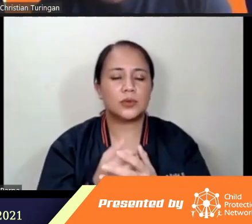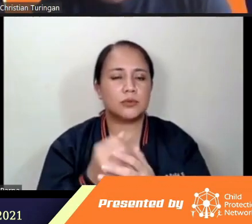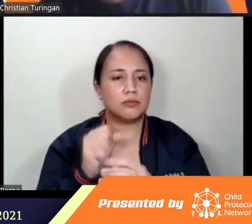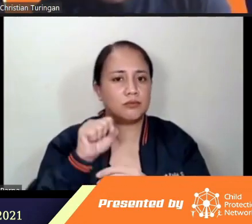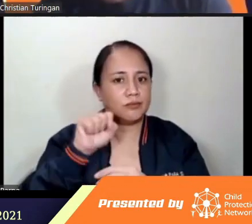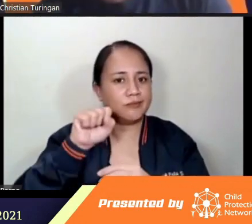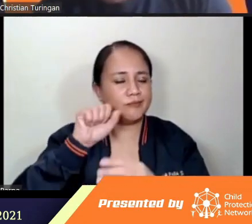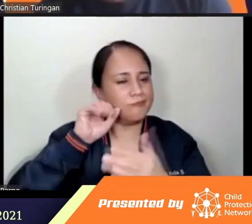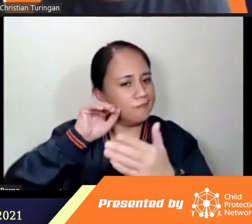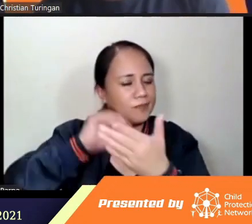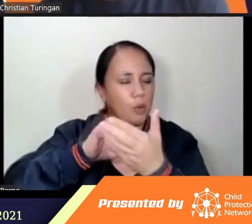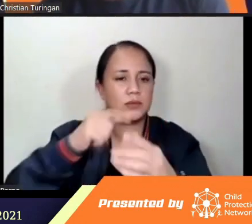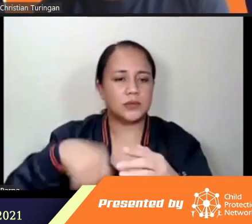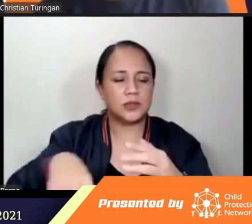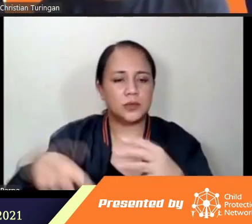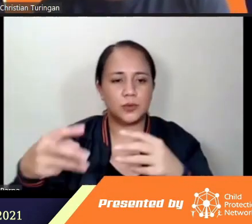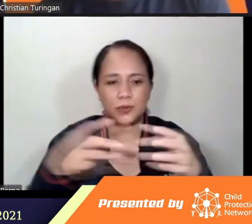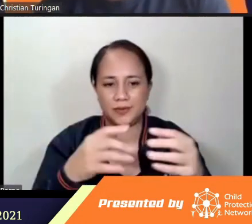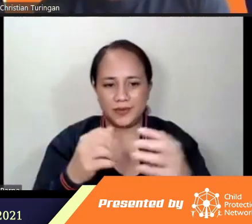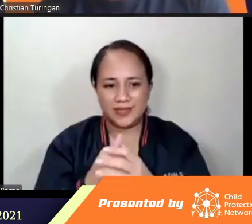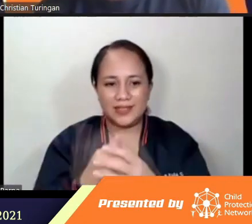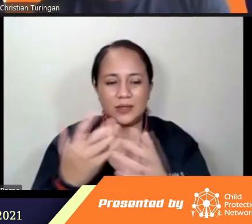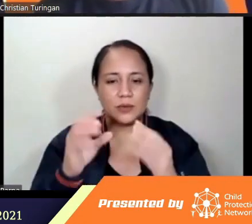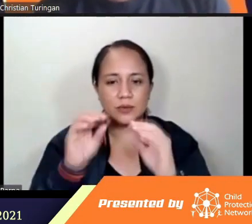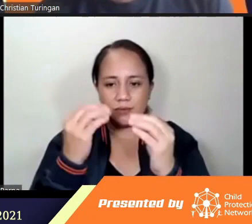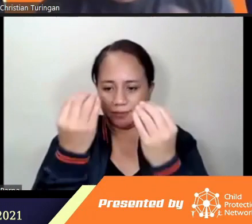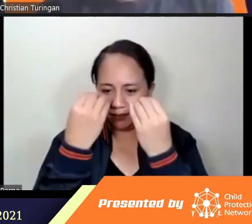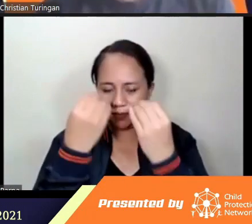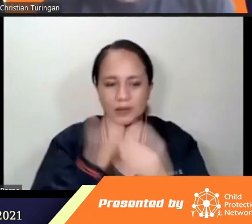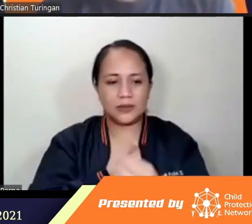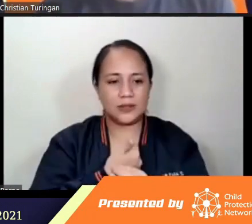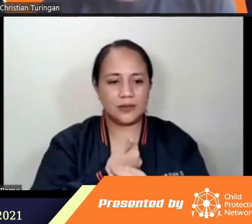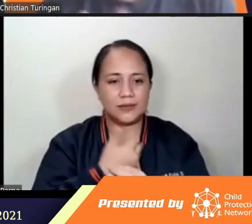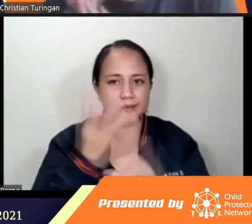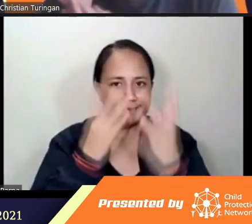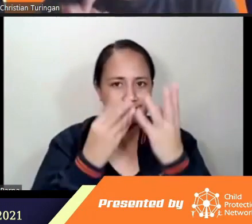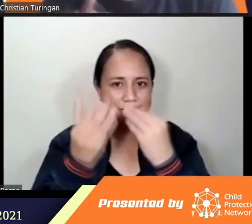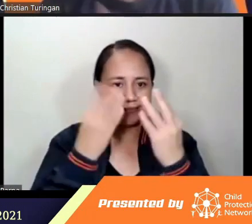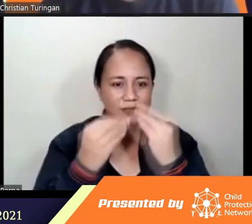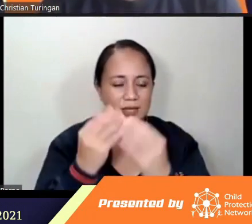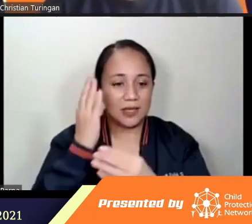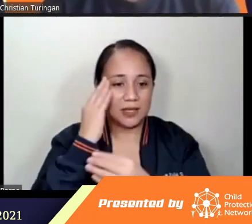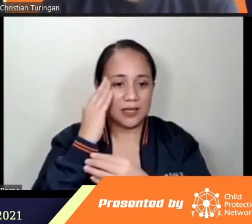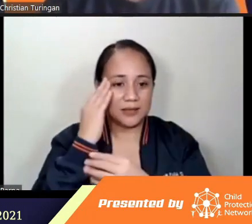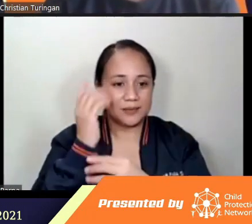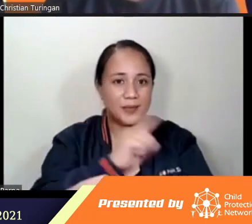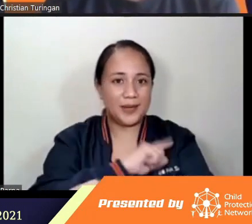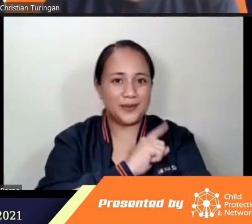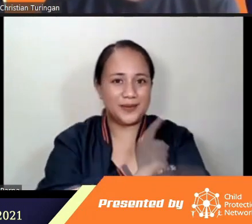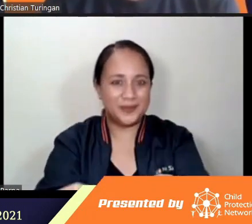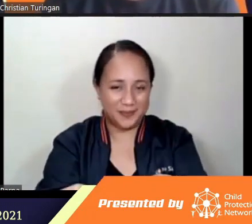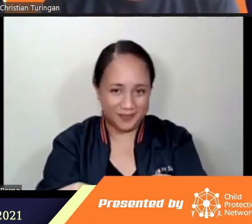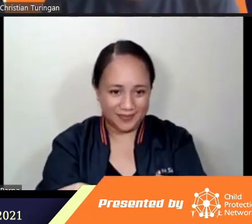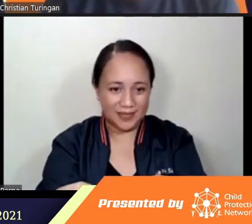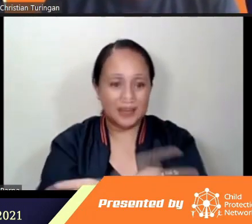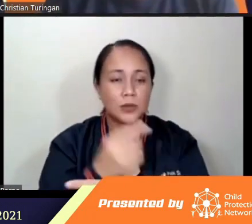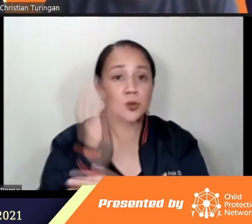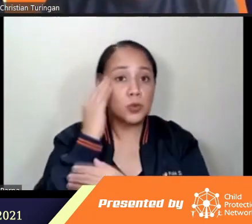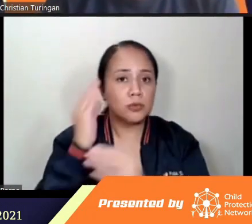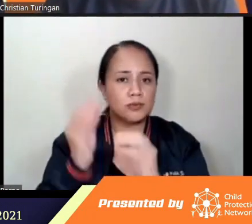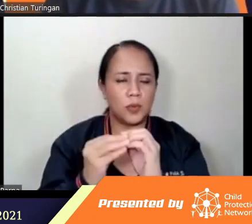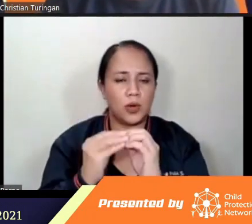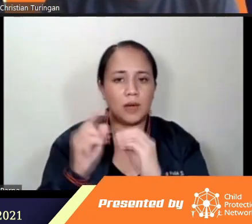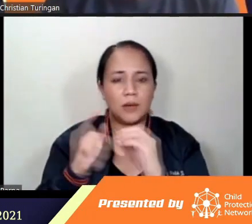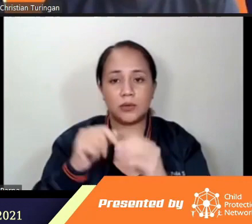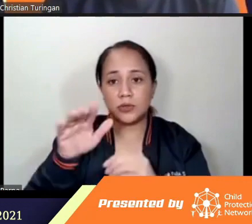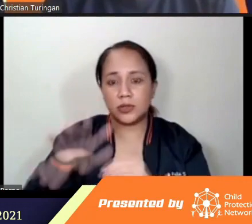Well, number 1, educate yourself. Remember, knowledge is power. By knowing more about